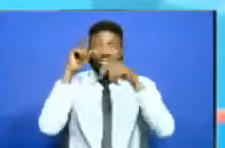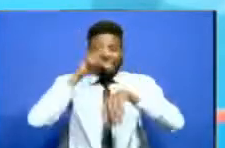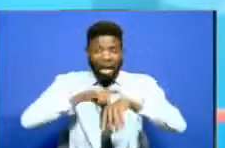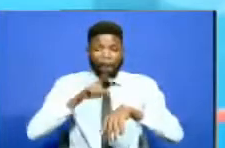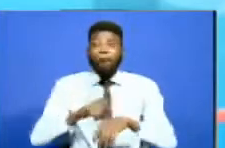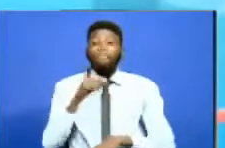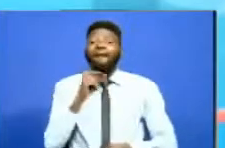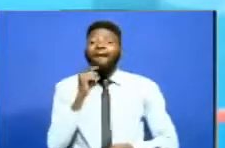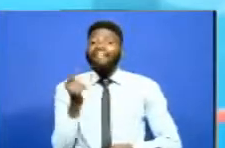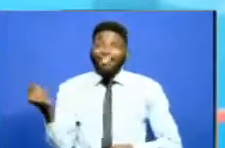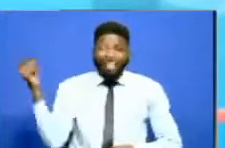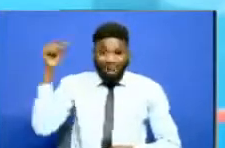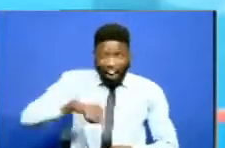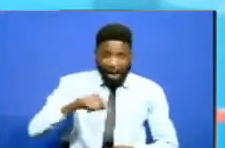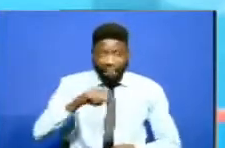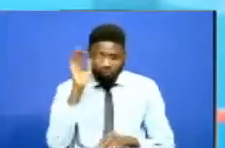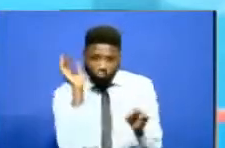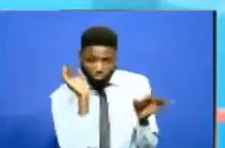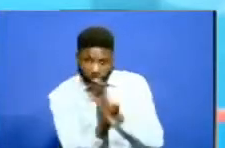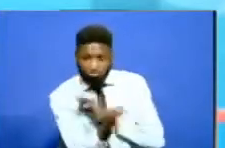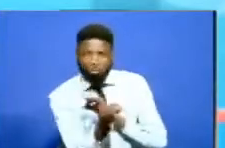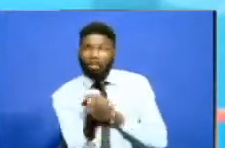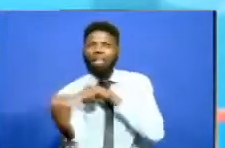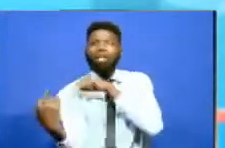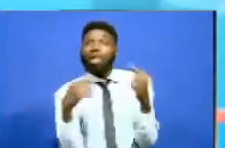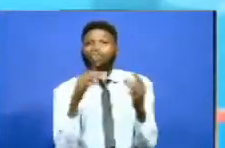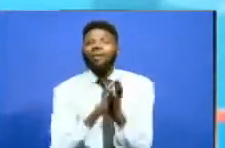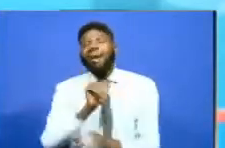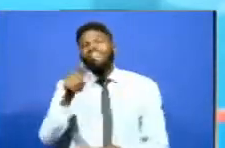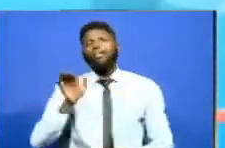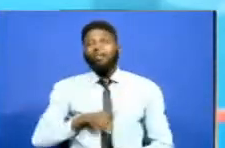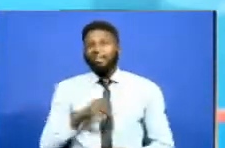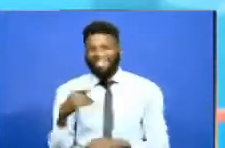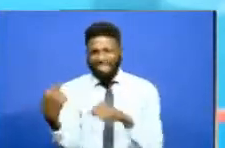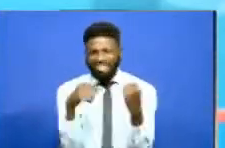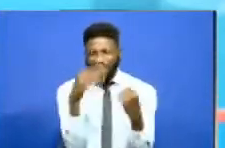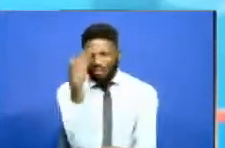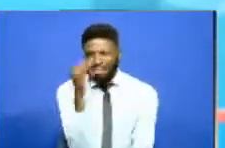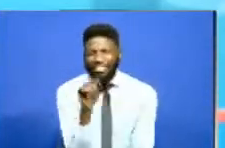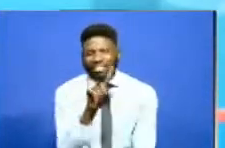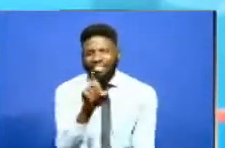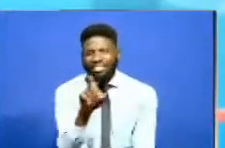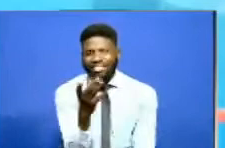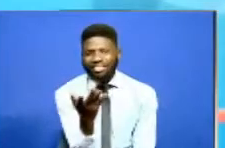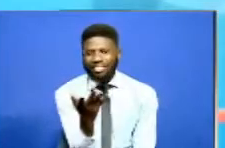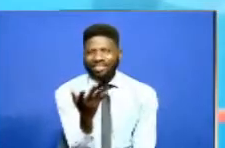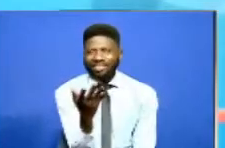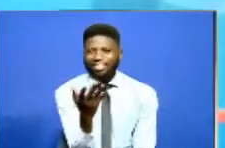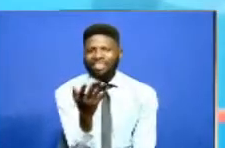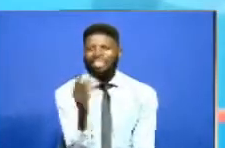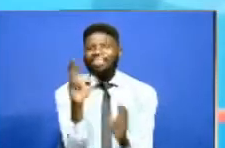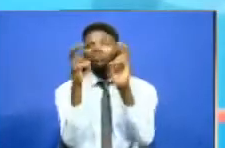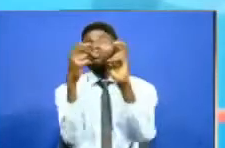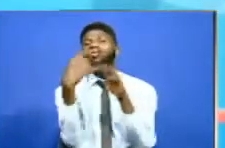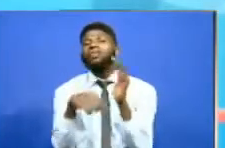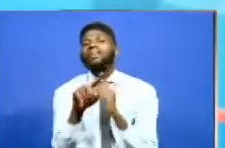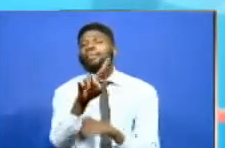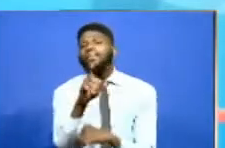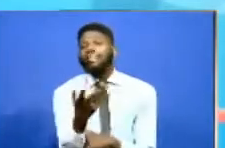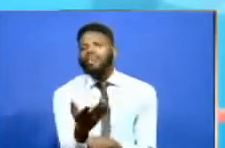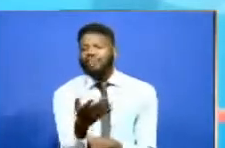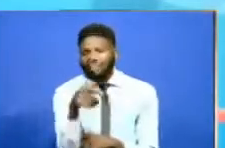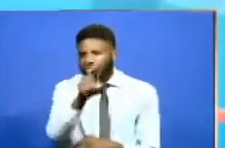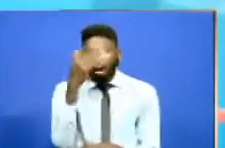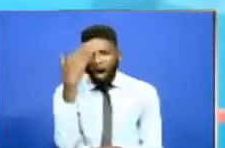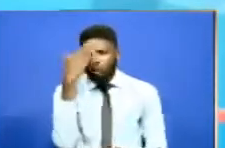you up against a fellow woman, what are you fighting over? I mean, what is the issue? Don't you know